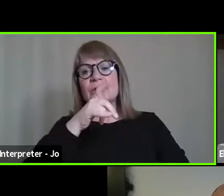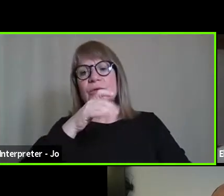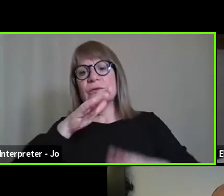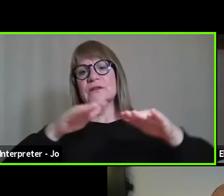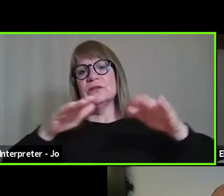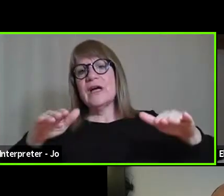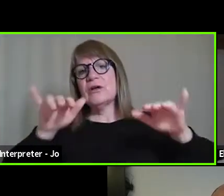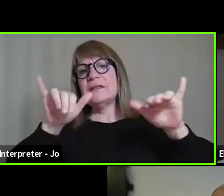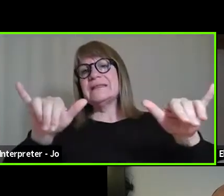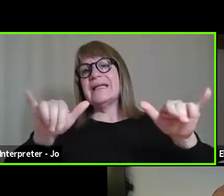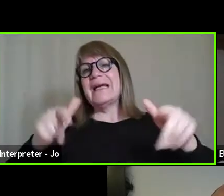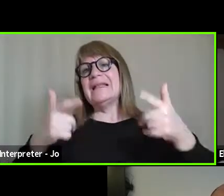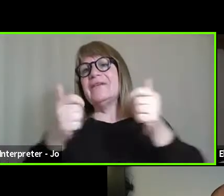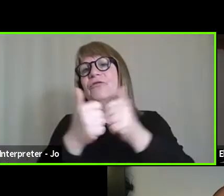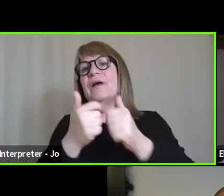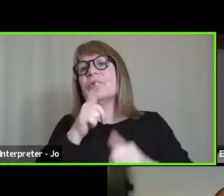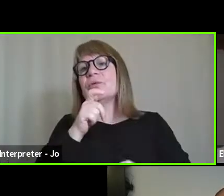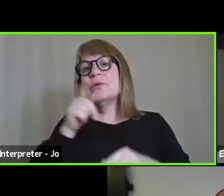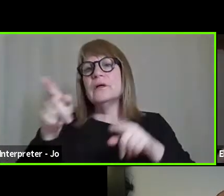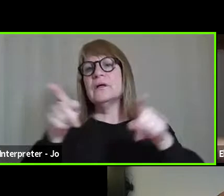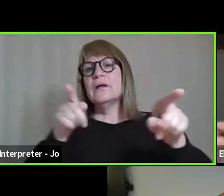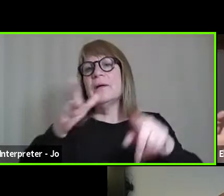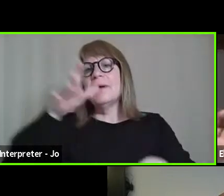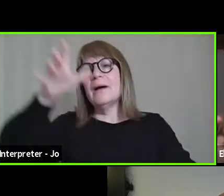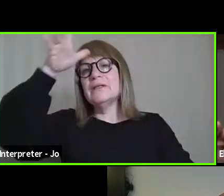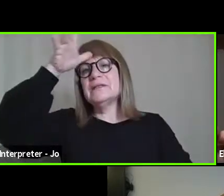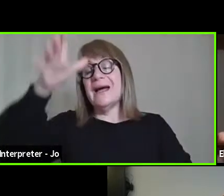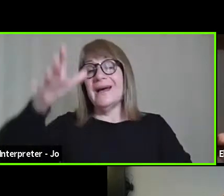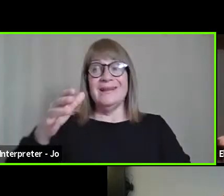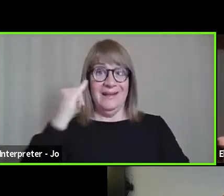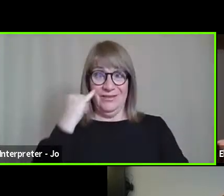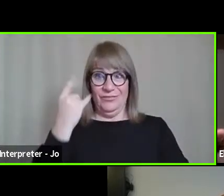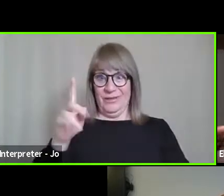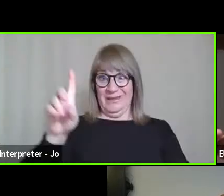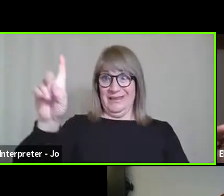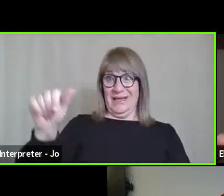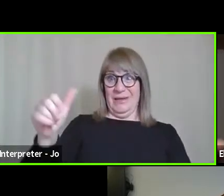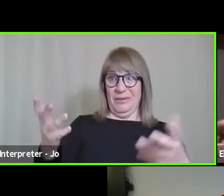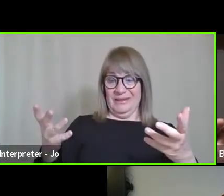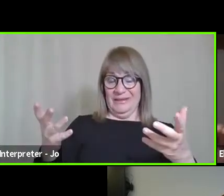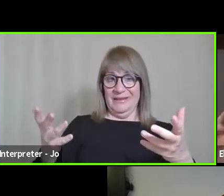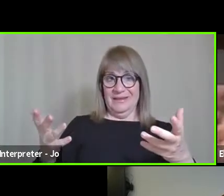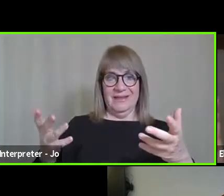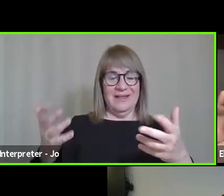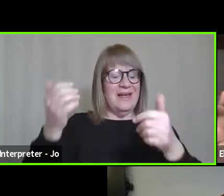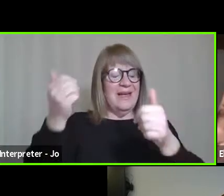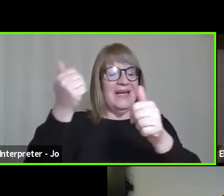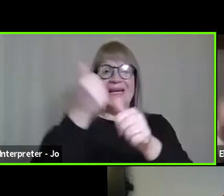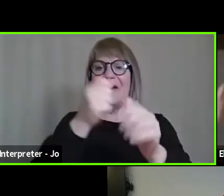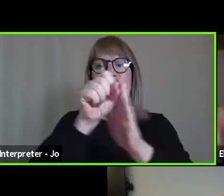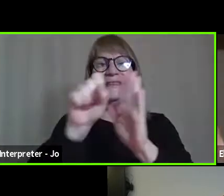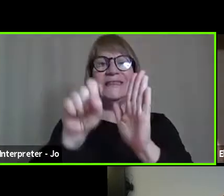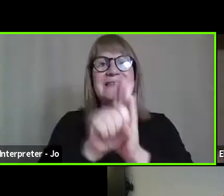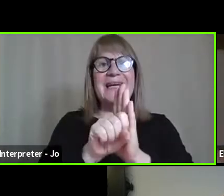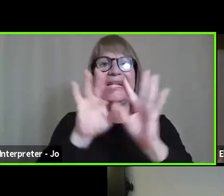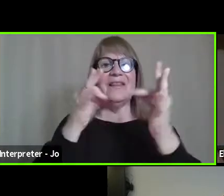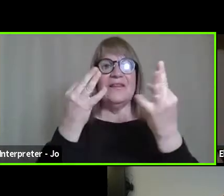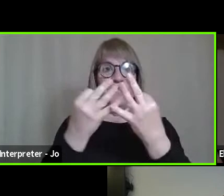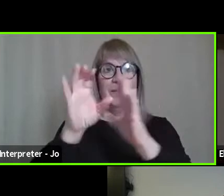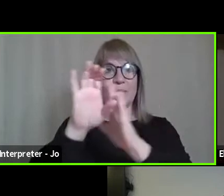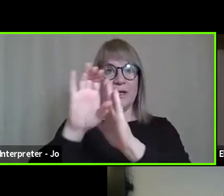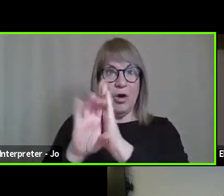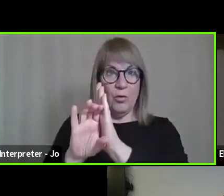or stay with and in every single state for that family code that each state will